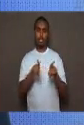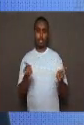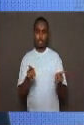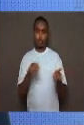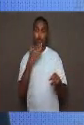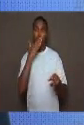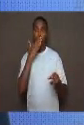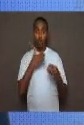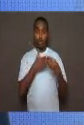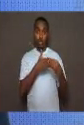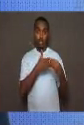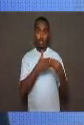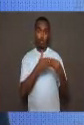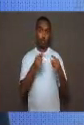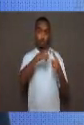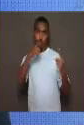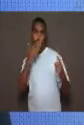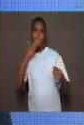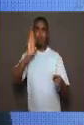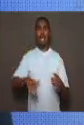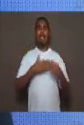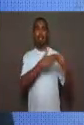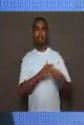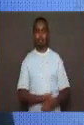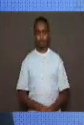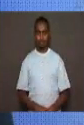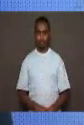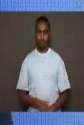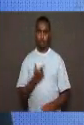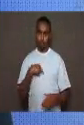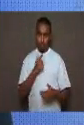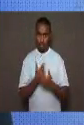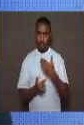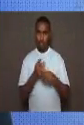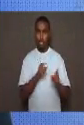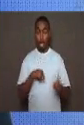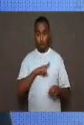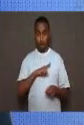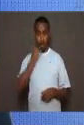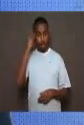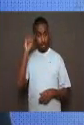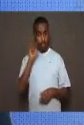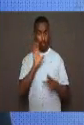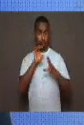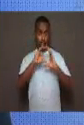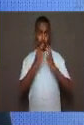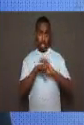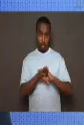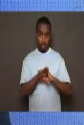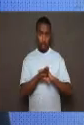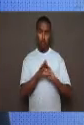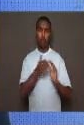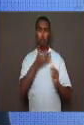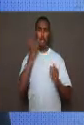good leader from a bad one. We will also discuss our ideas in the class to gain a